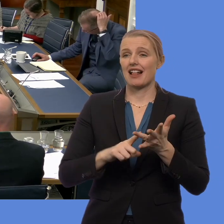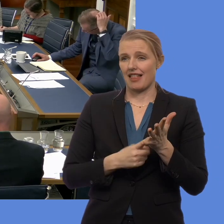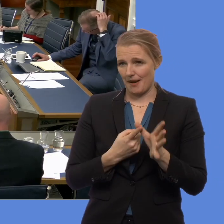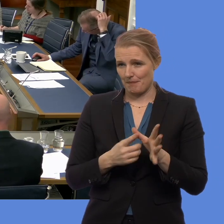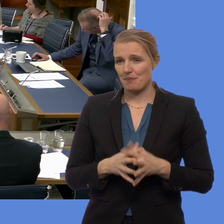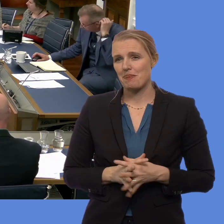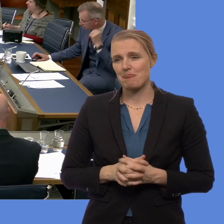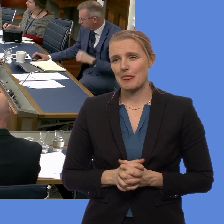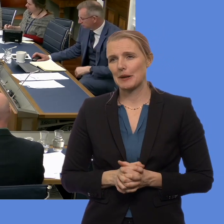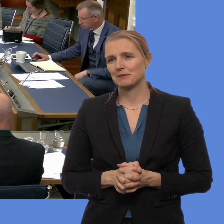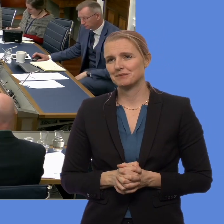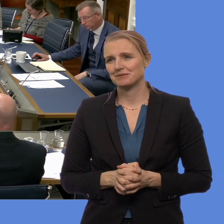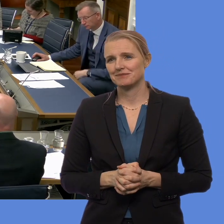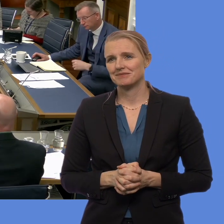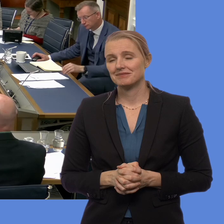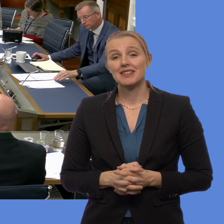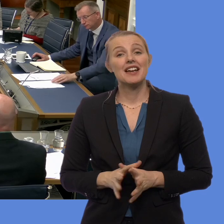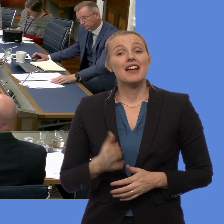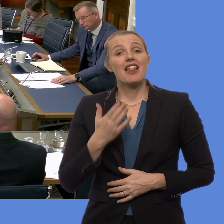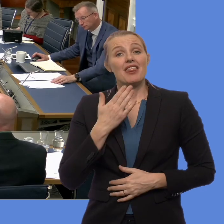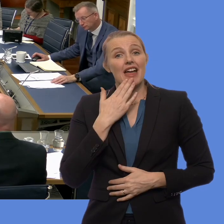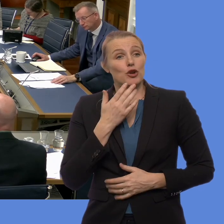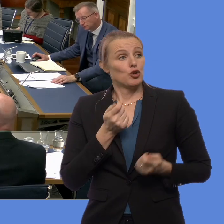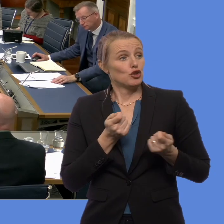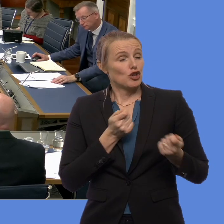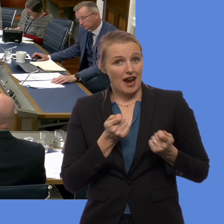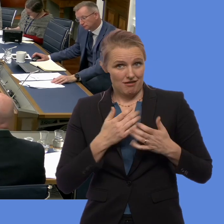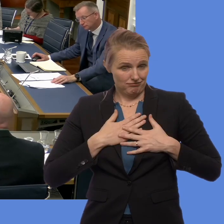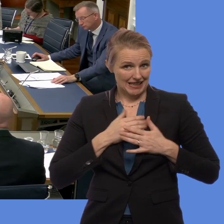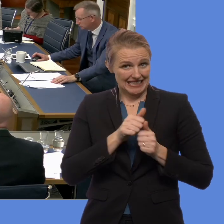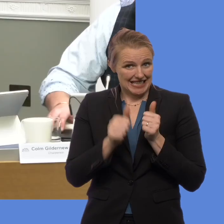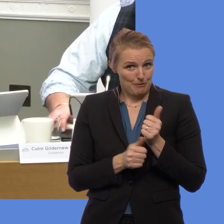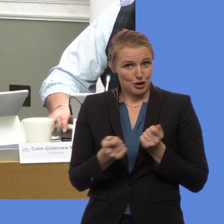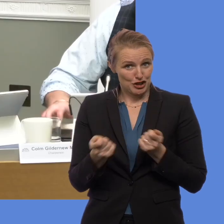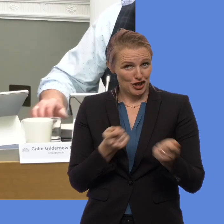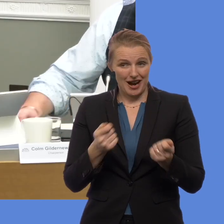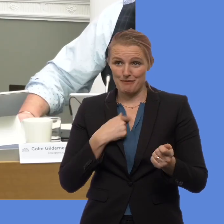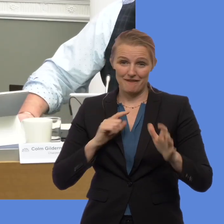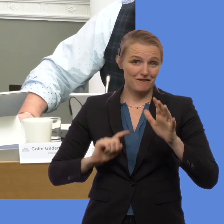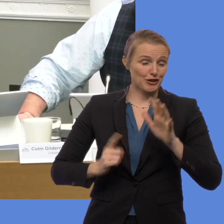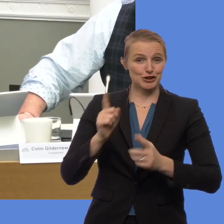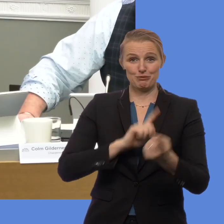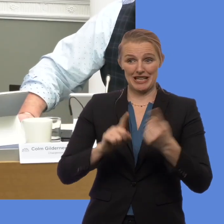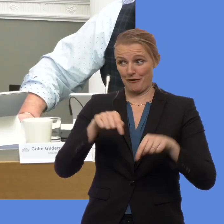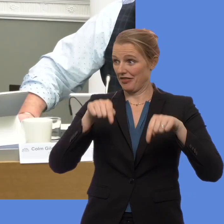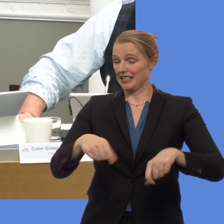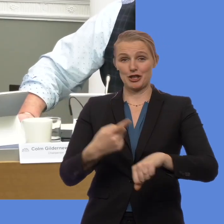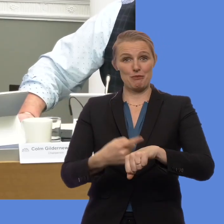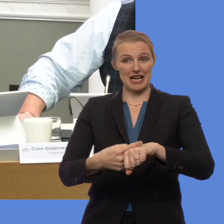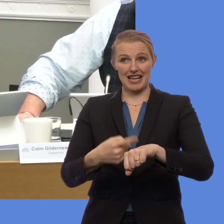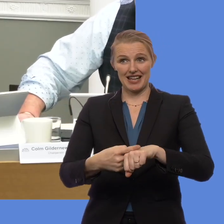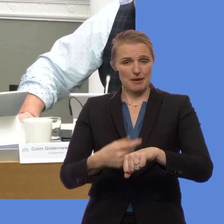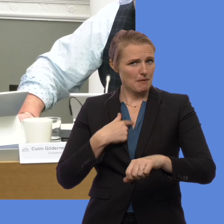Deputy Chair. Thank you, please. Chair, and thank you for your briefing. As the Chair says, it's my first meeting of the committee, so it's an introduction to this